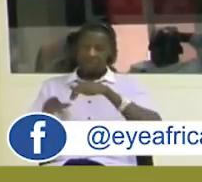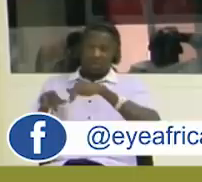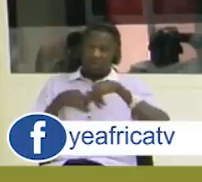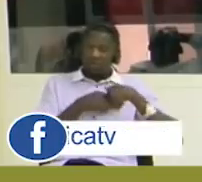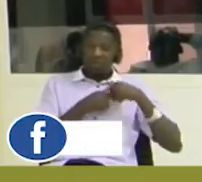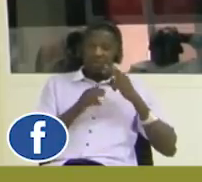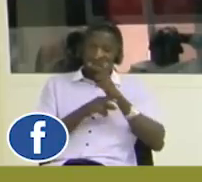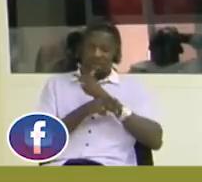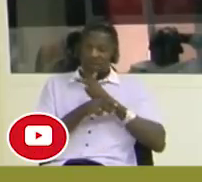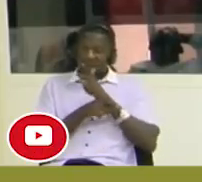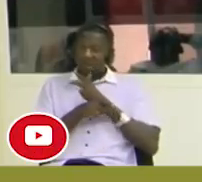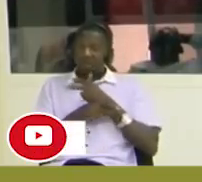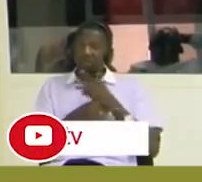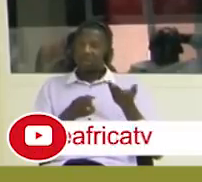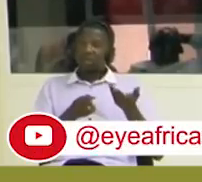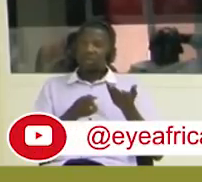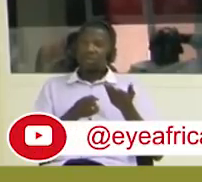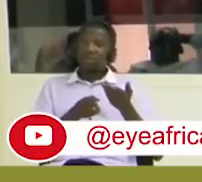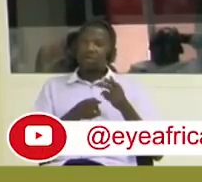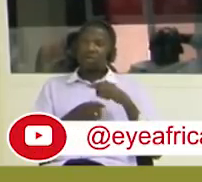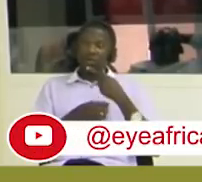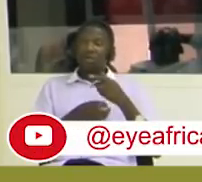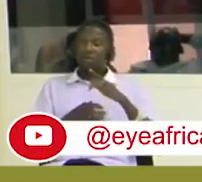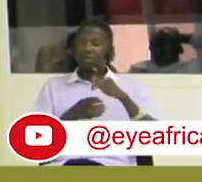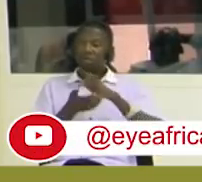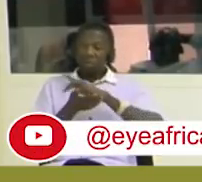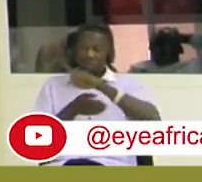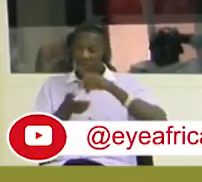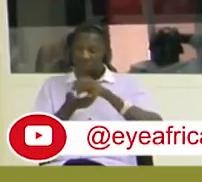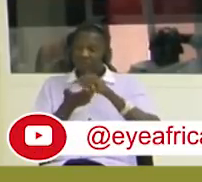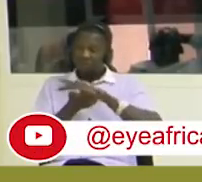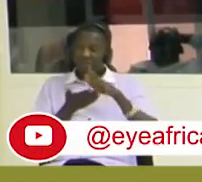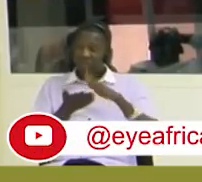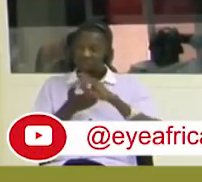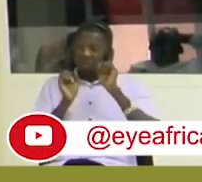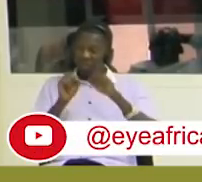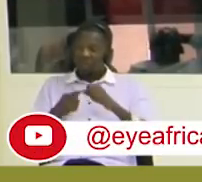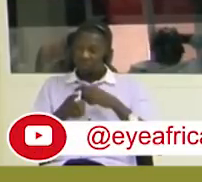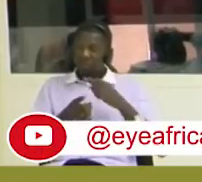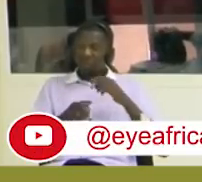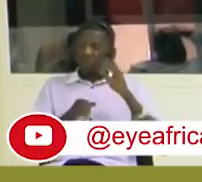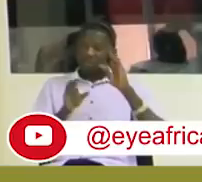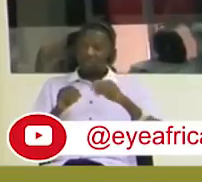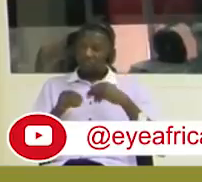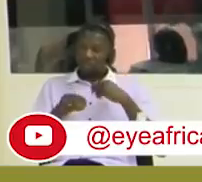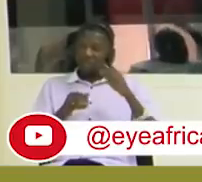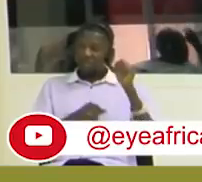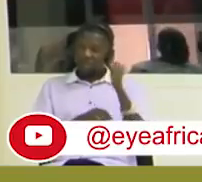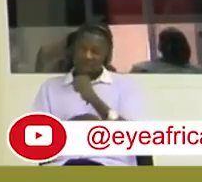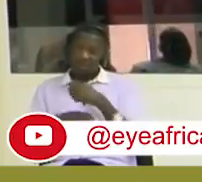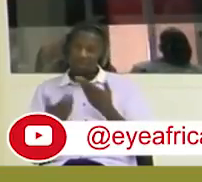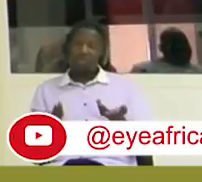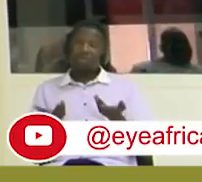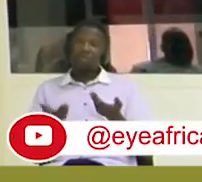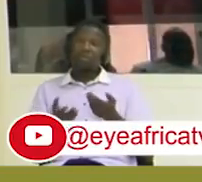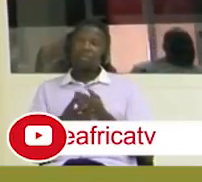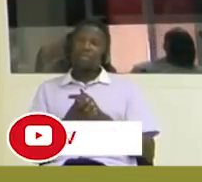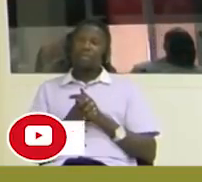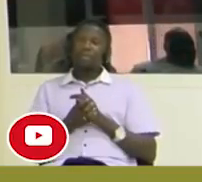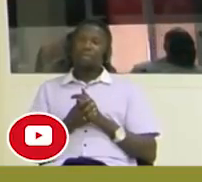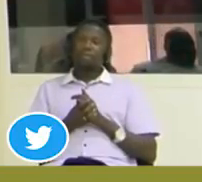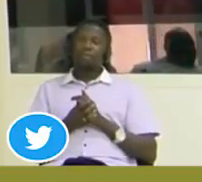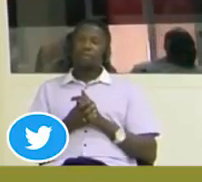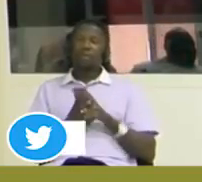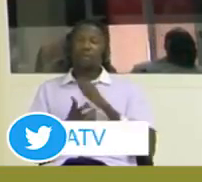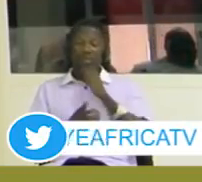way for the scene to be suitable for the commission of this crime. You deny that? Sir, I believe that Yankuba